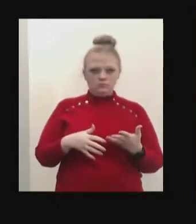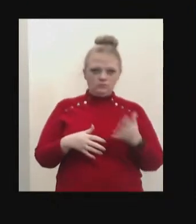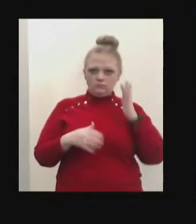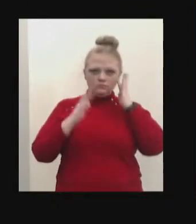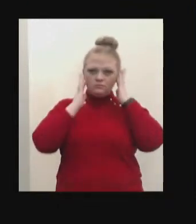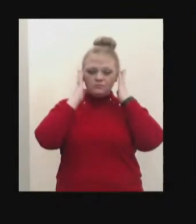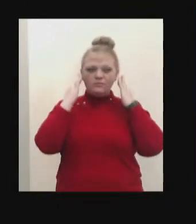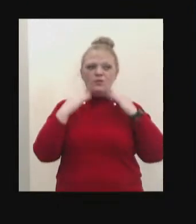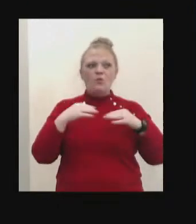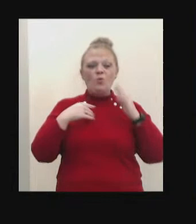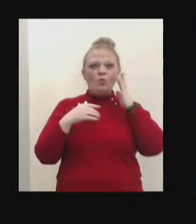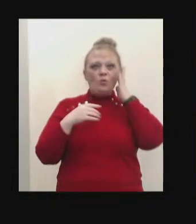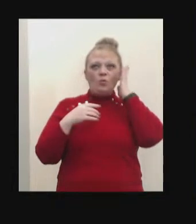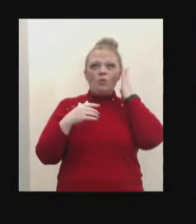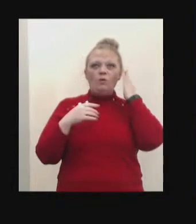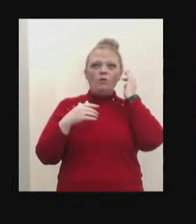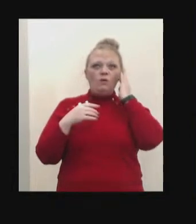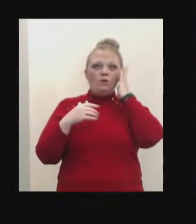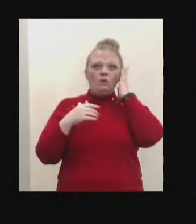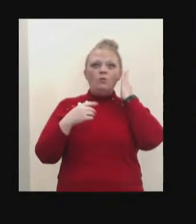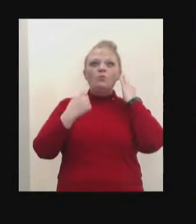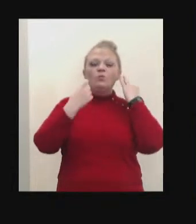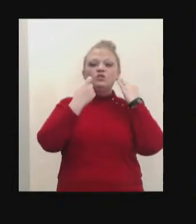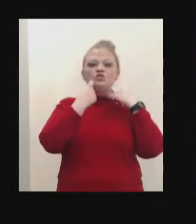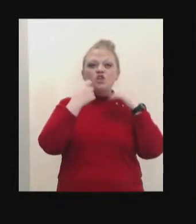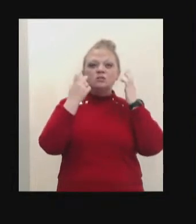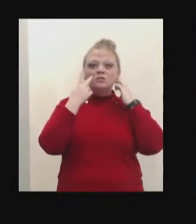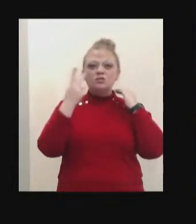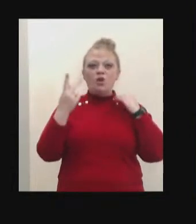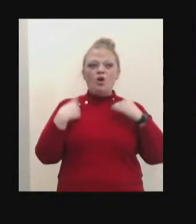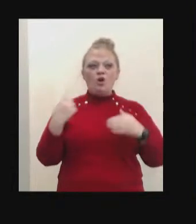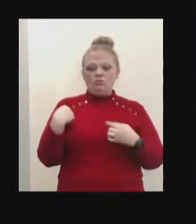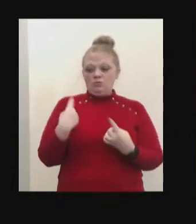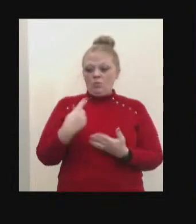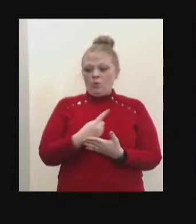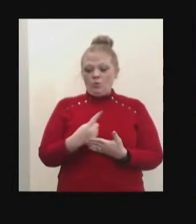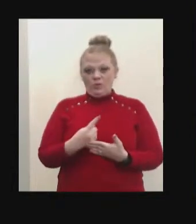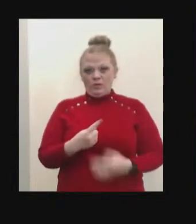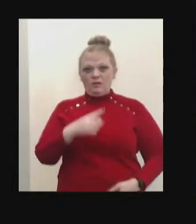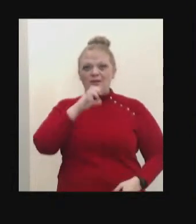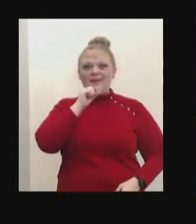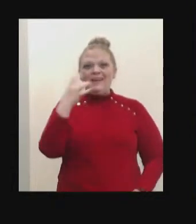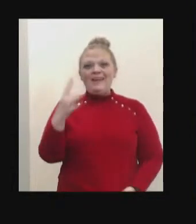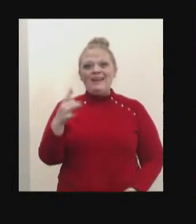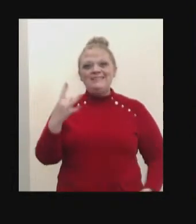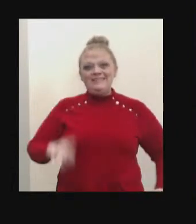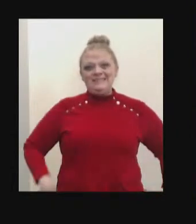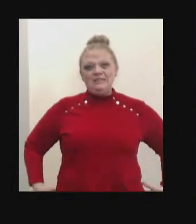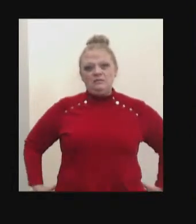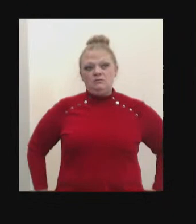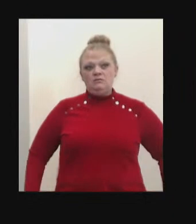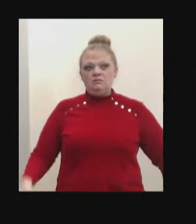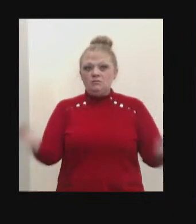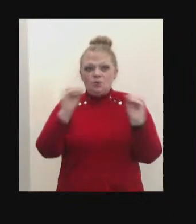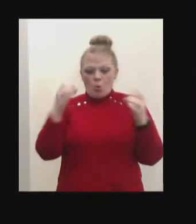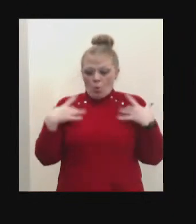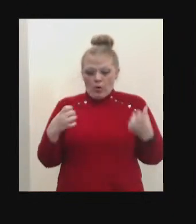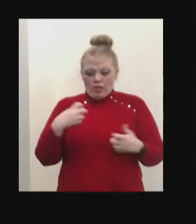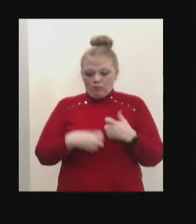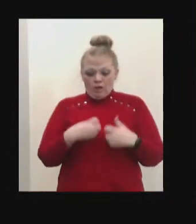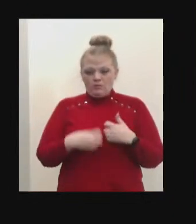week, an 18-year-old without any real complications died in Warren County near Albany